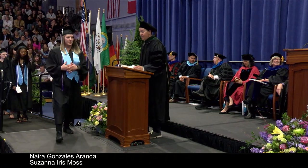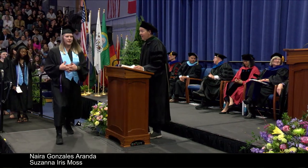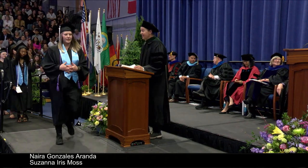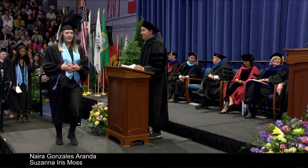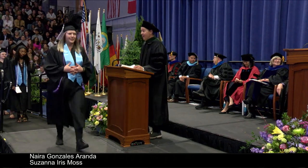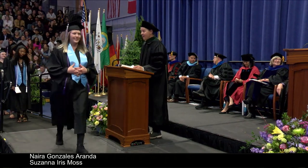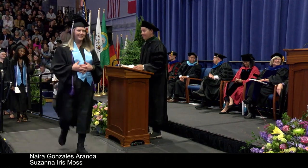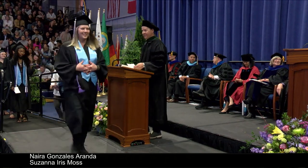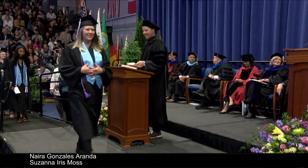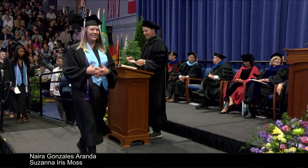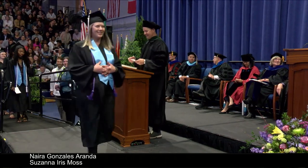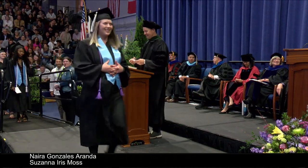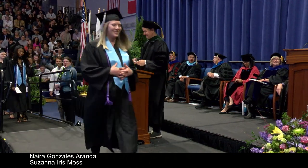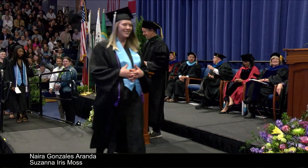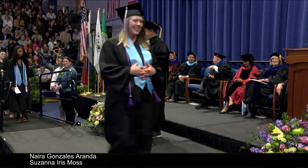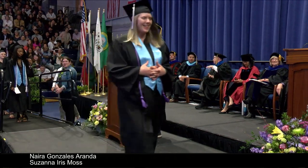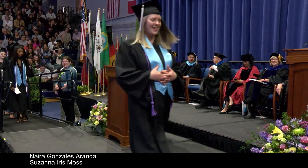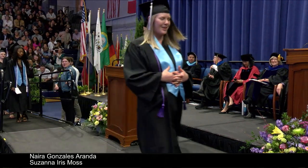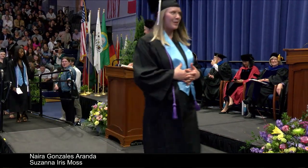Alina Ray Sharp.